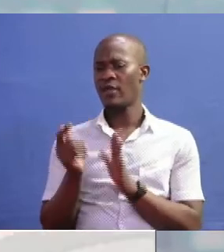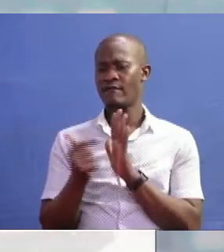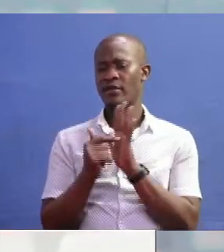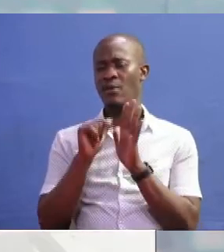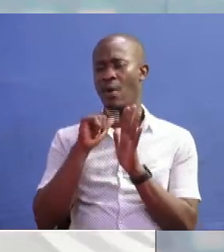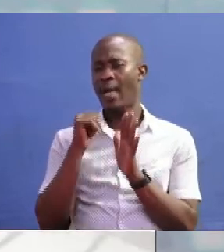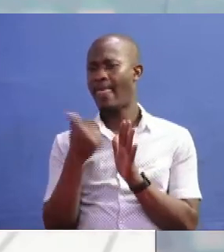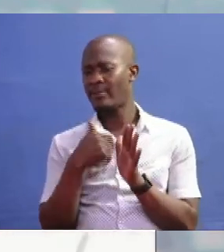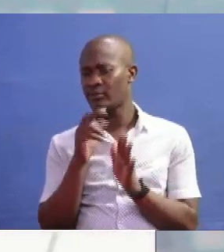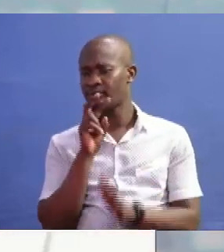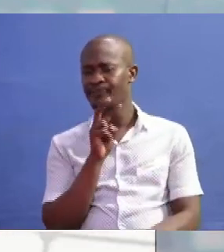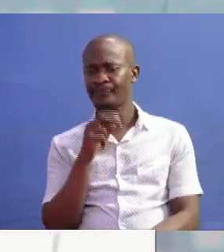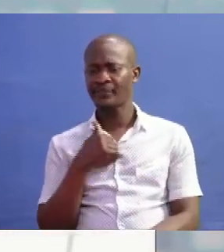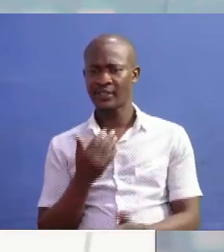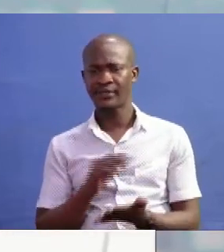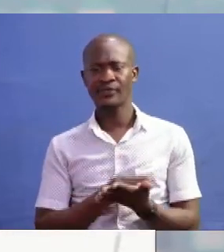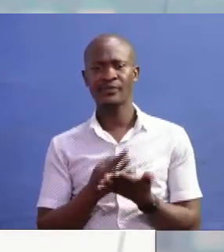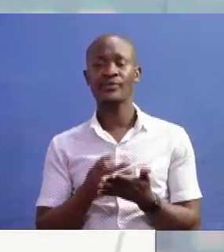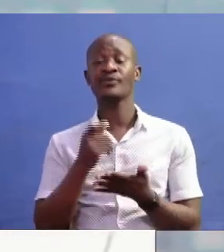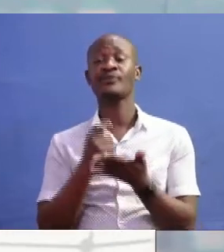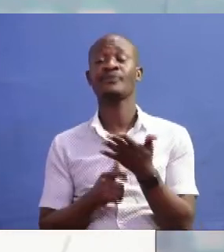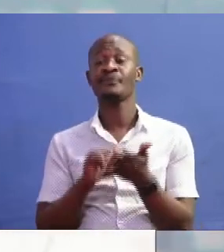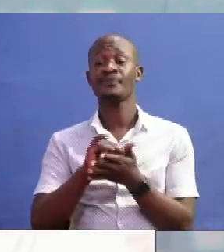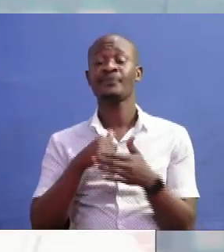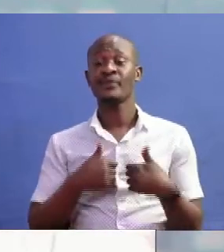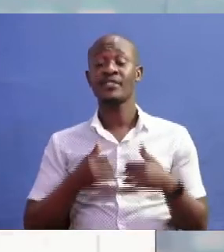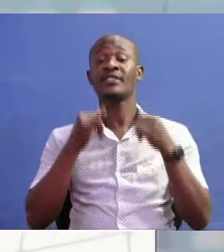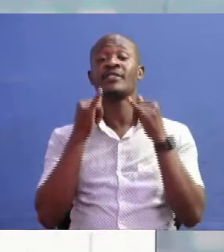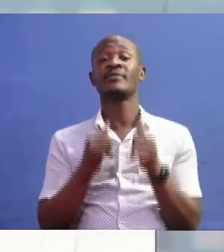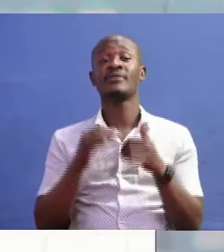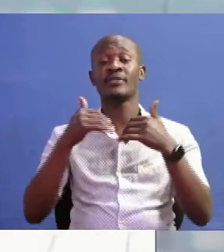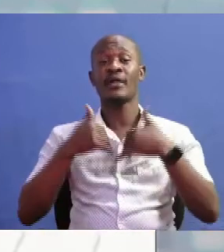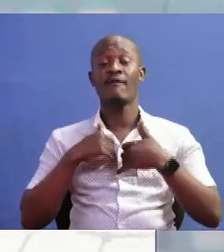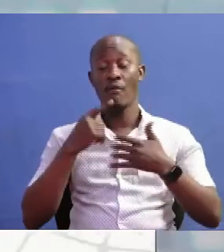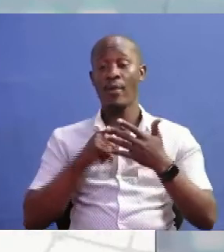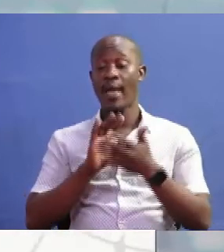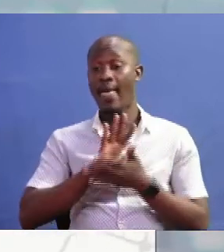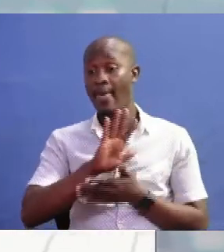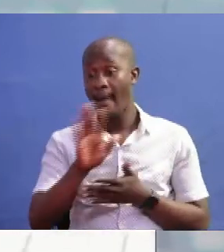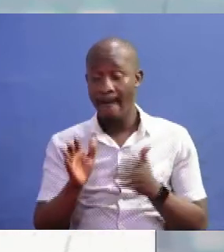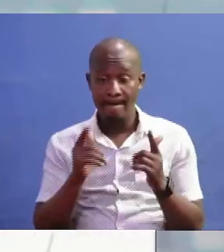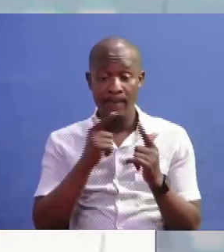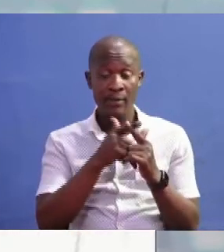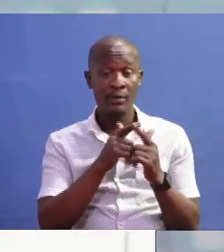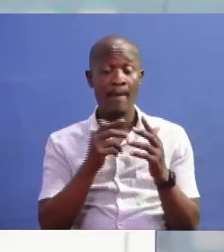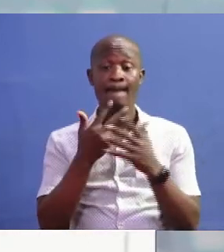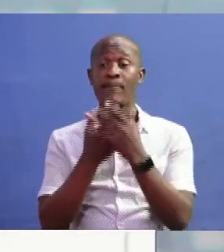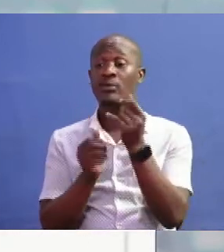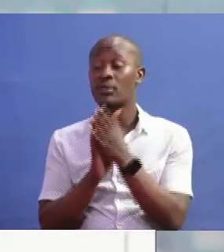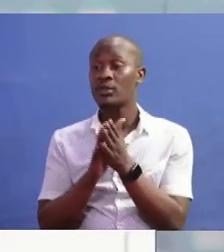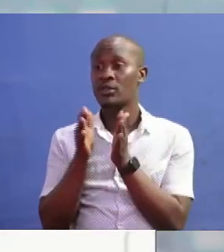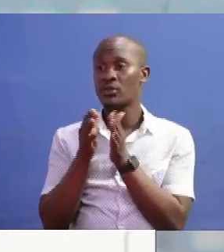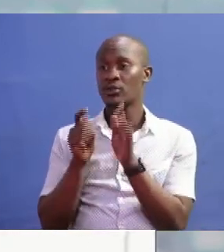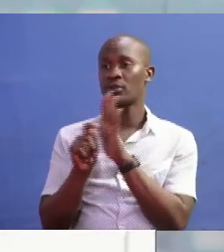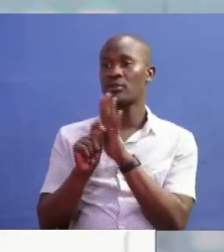to consider is the financial goals that an individual has. What are their goals, both in the short term and in the